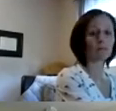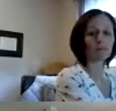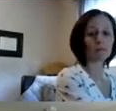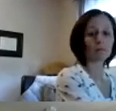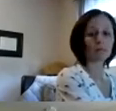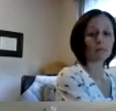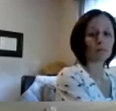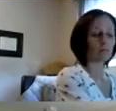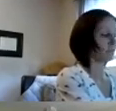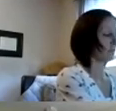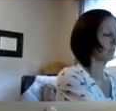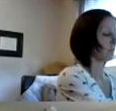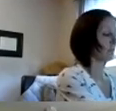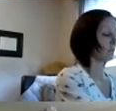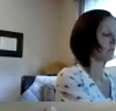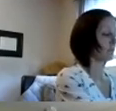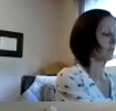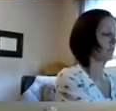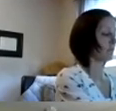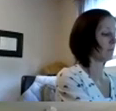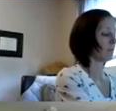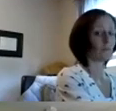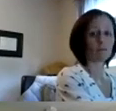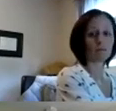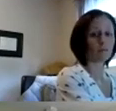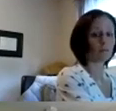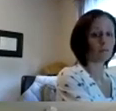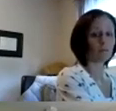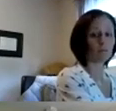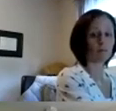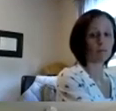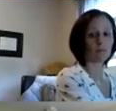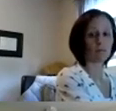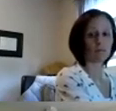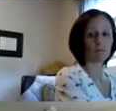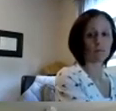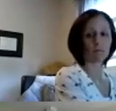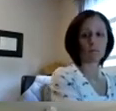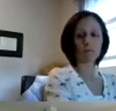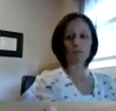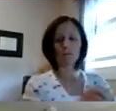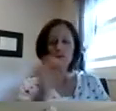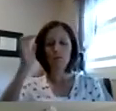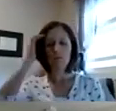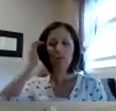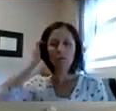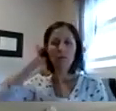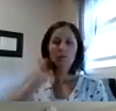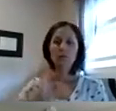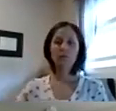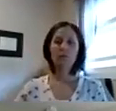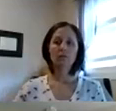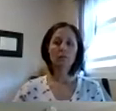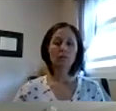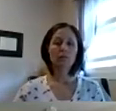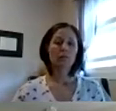current fiscal year 20 Arts Challenge grantee, you are eligible to apply for CARES funds from the South Dakota Arts Council. Other types